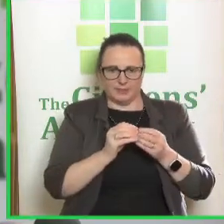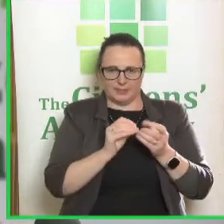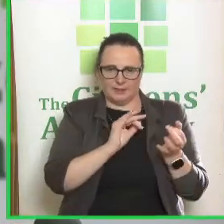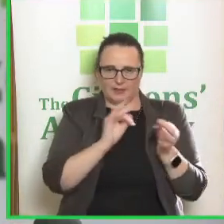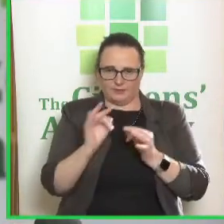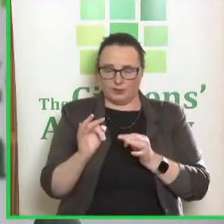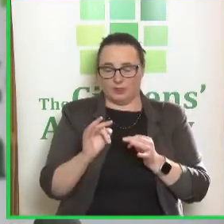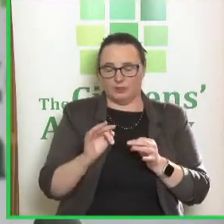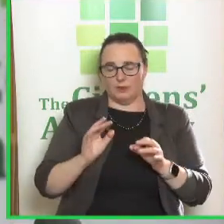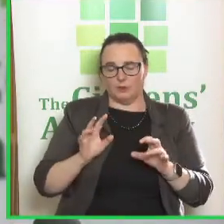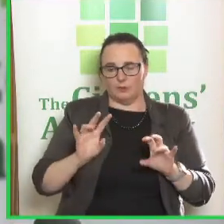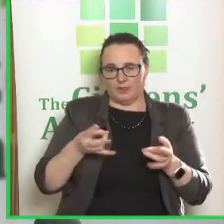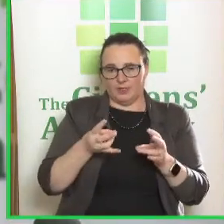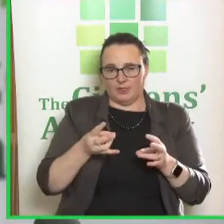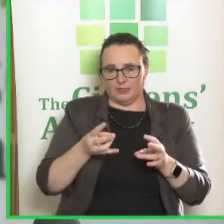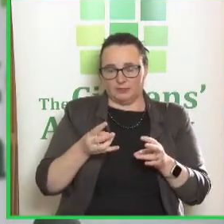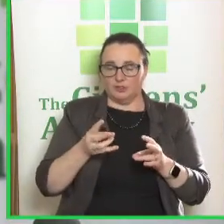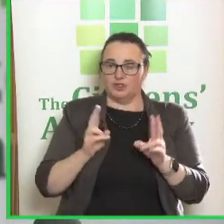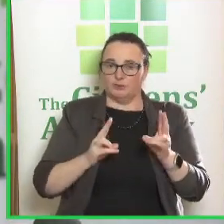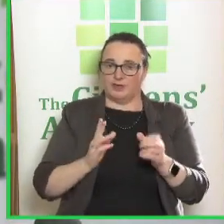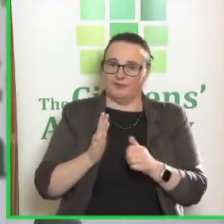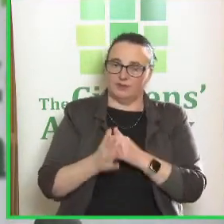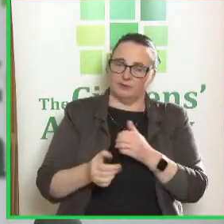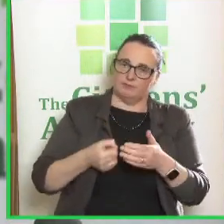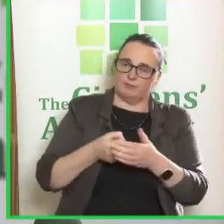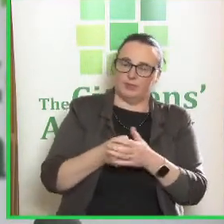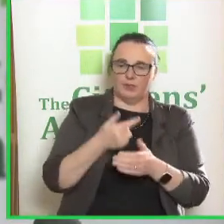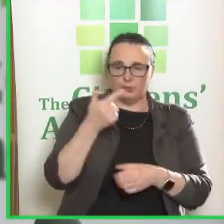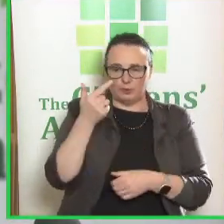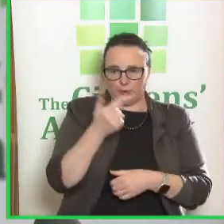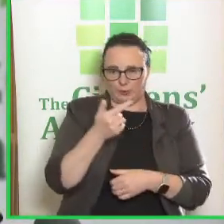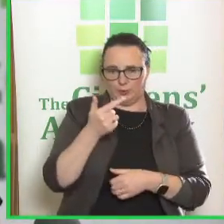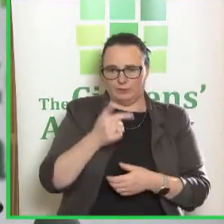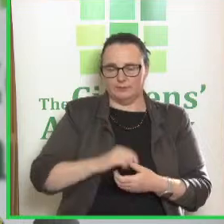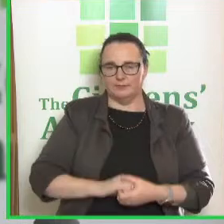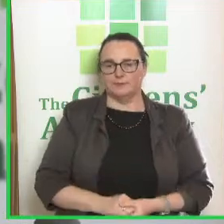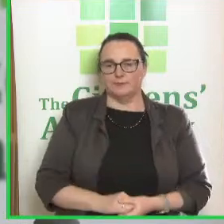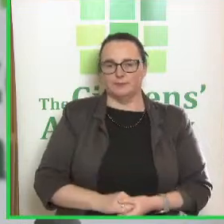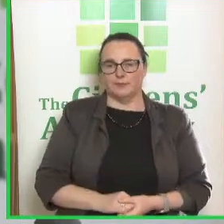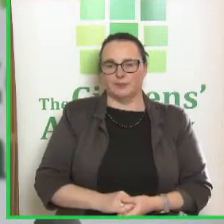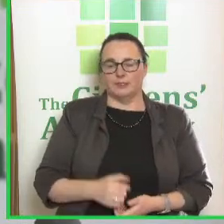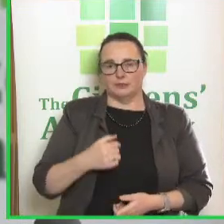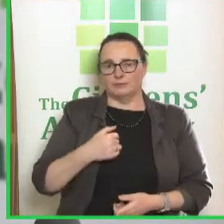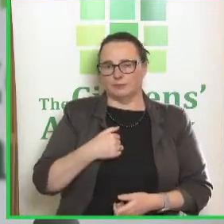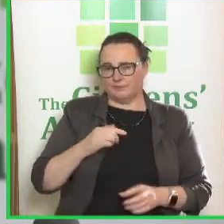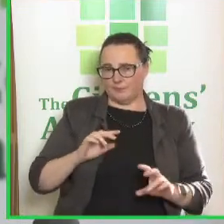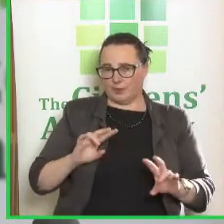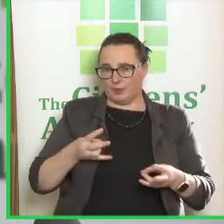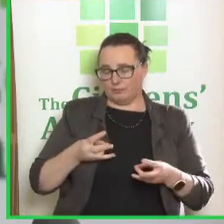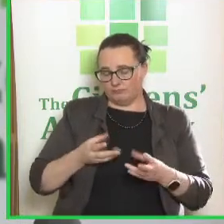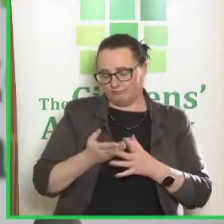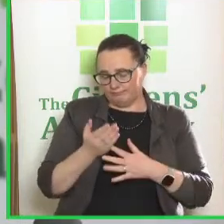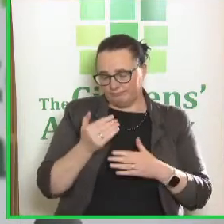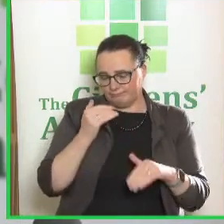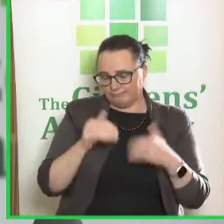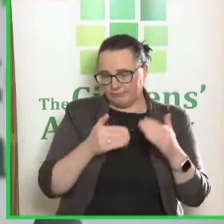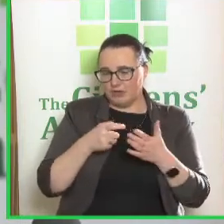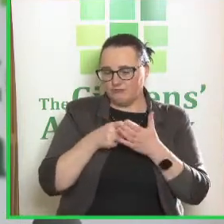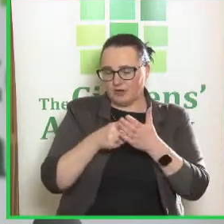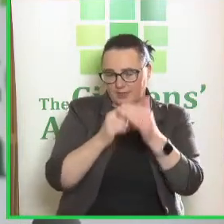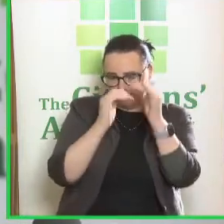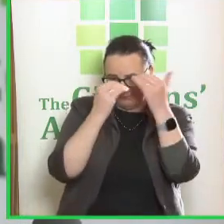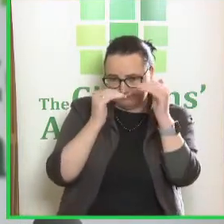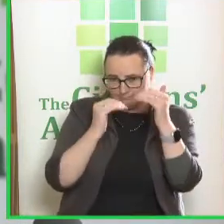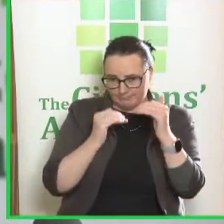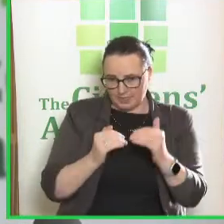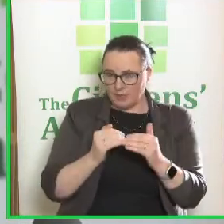shortly. So we're due to wrap up here by 2 p.m. I'm going to very quickly bring you through a a sense of the recommendations without going